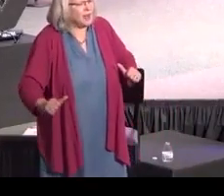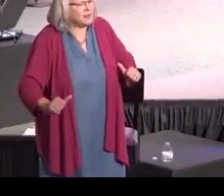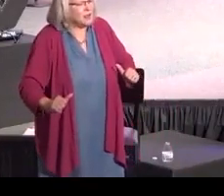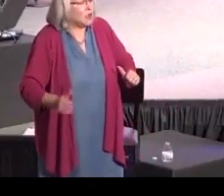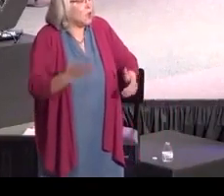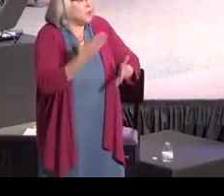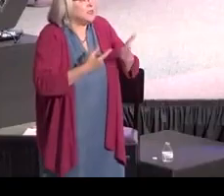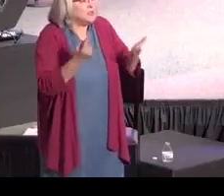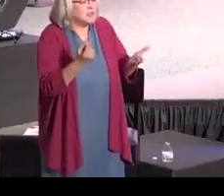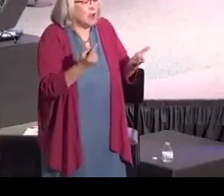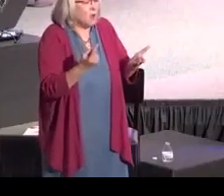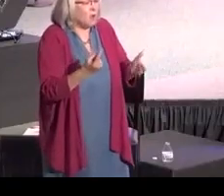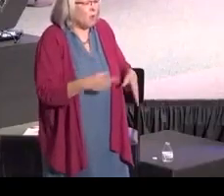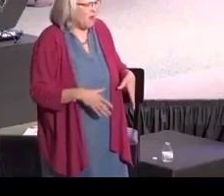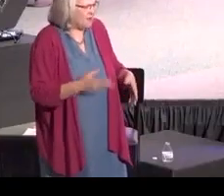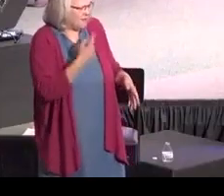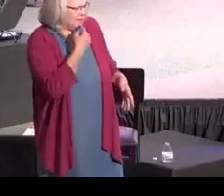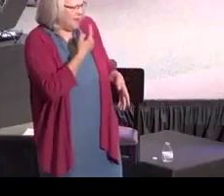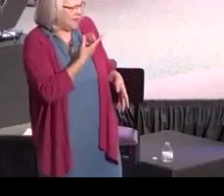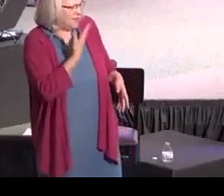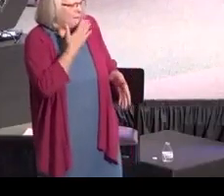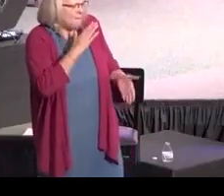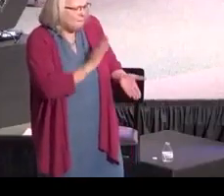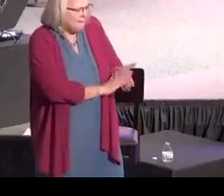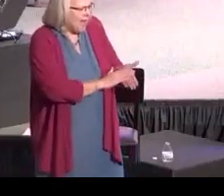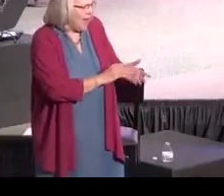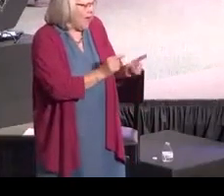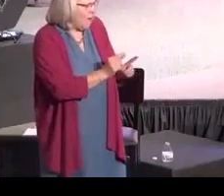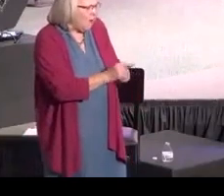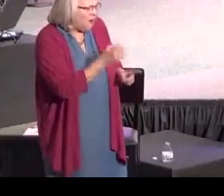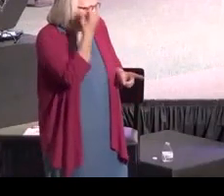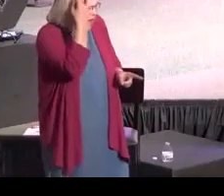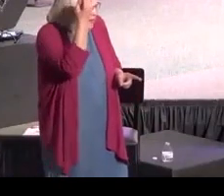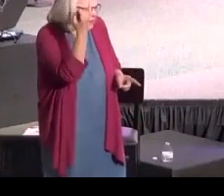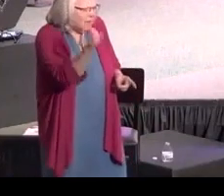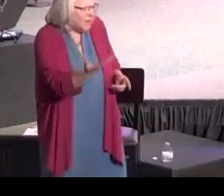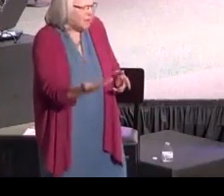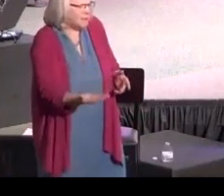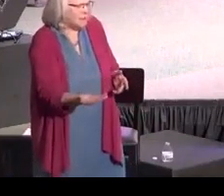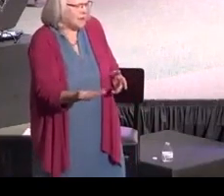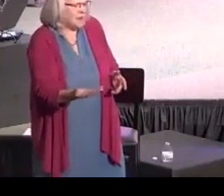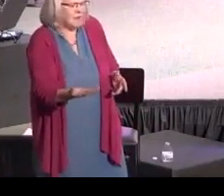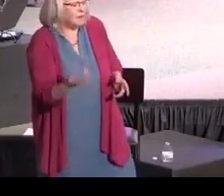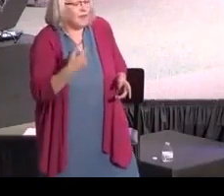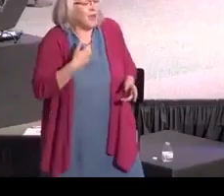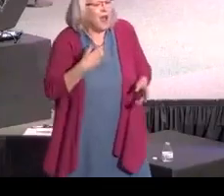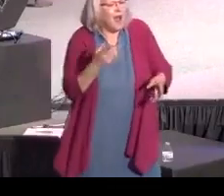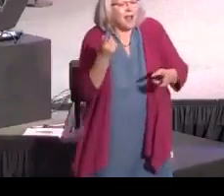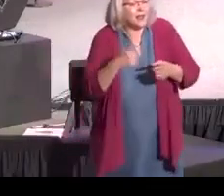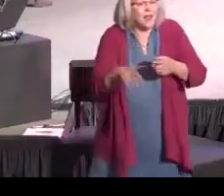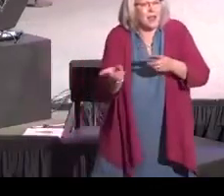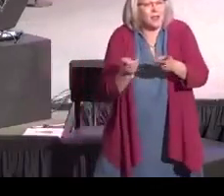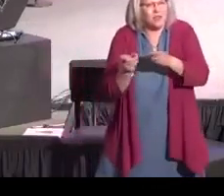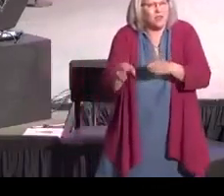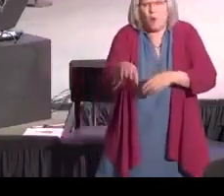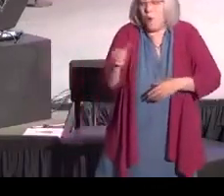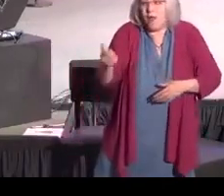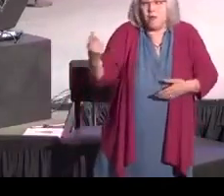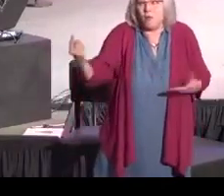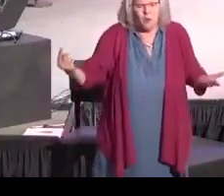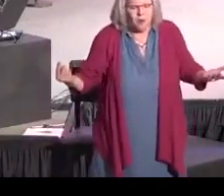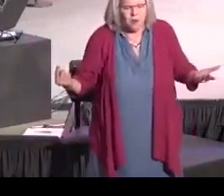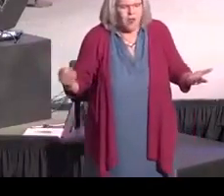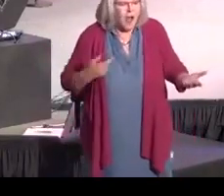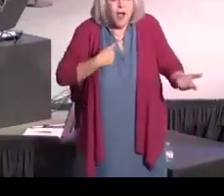something about you? You know, I can't control anyone else, and I'm not claiming to be perfect, and I've probably said